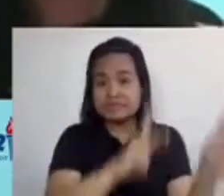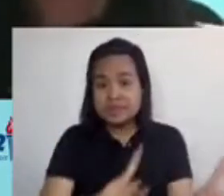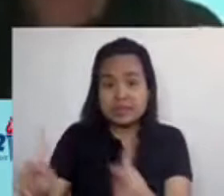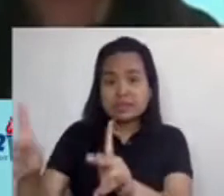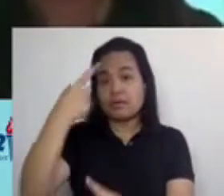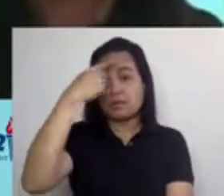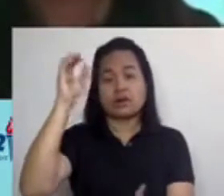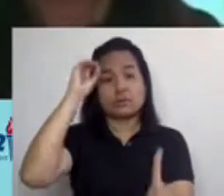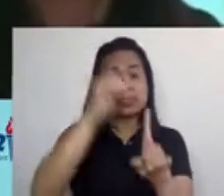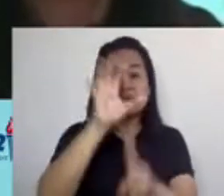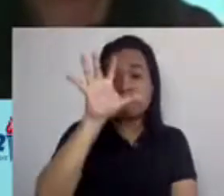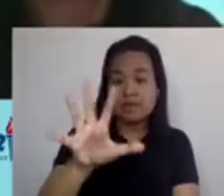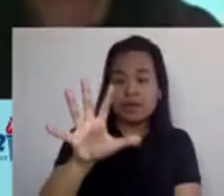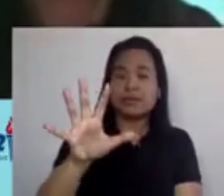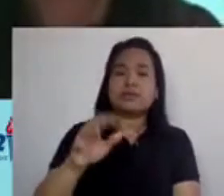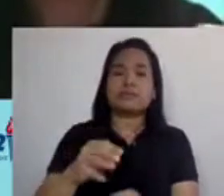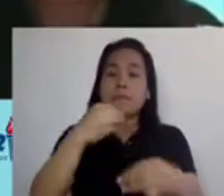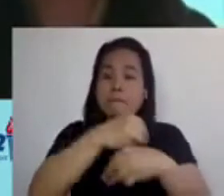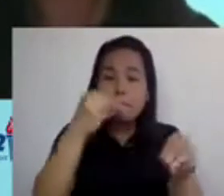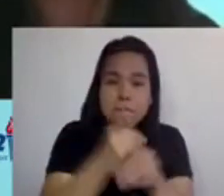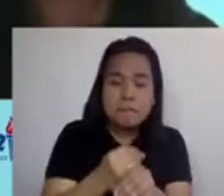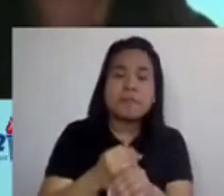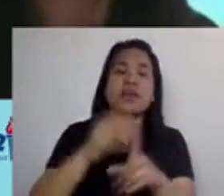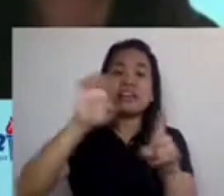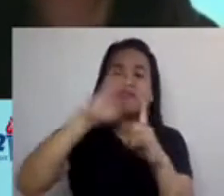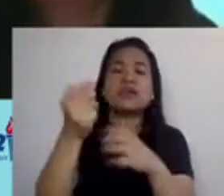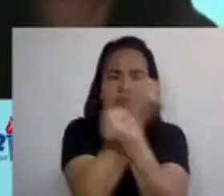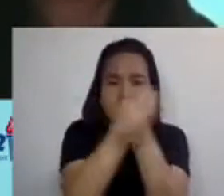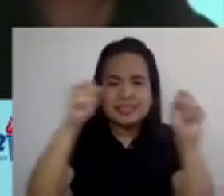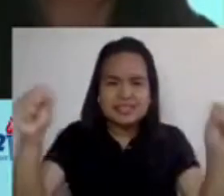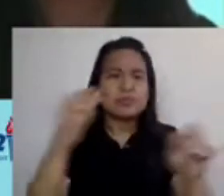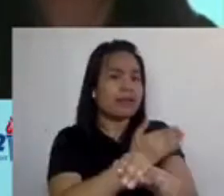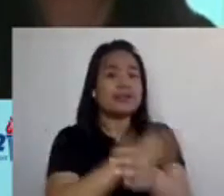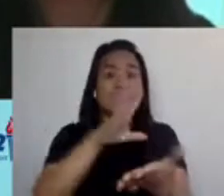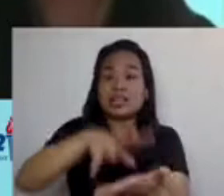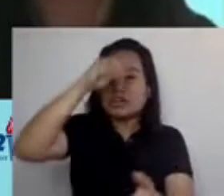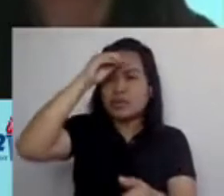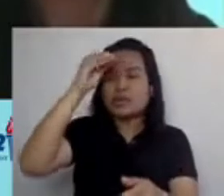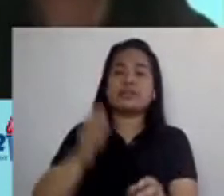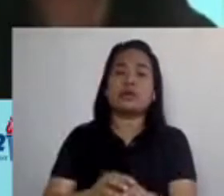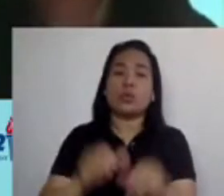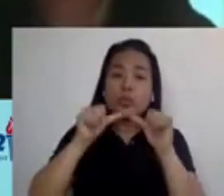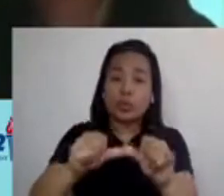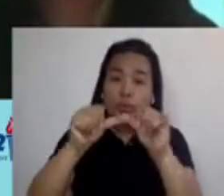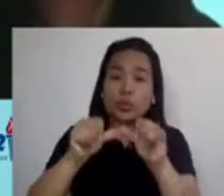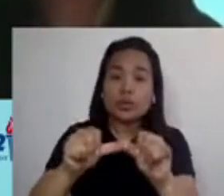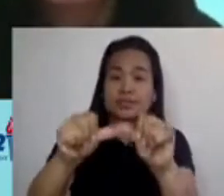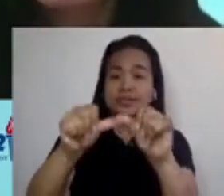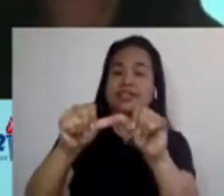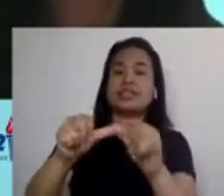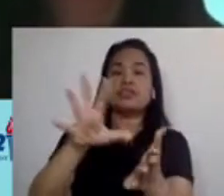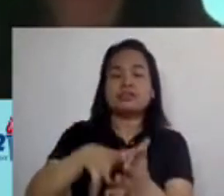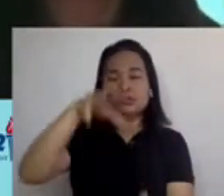and secure learning environments to enhance learning through the consistent implementation of policies, guidelines, and procedures.